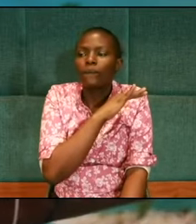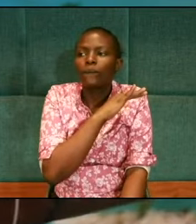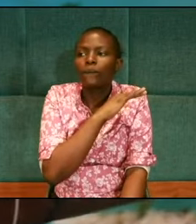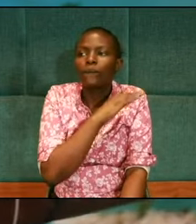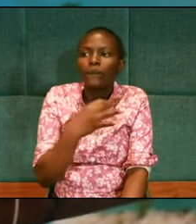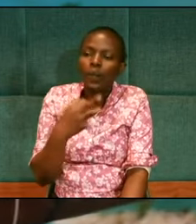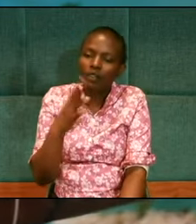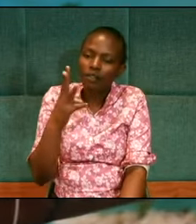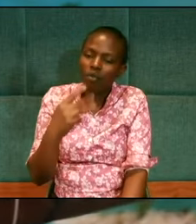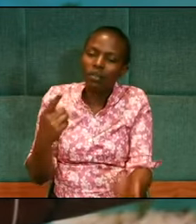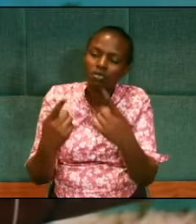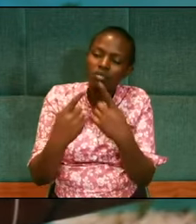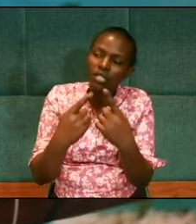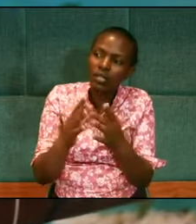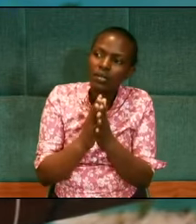if you want to say,